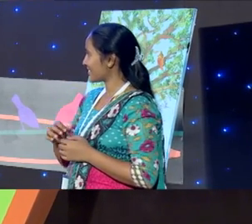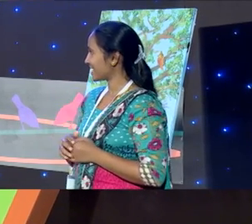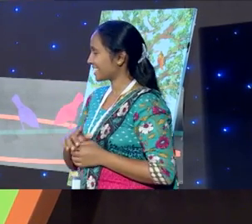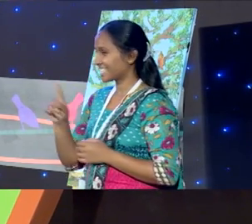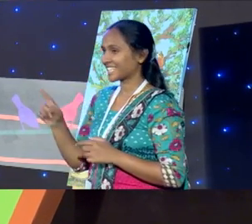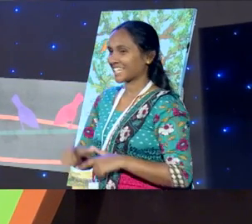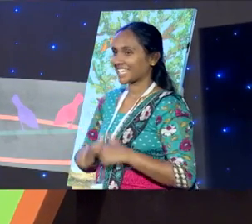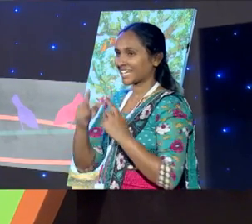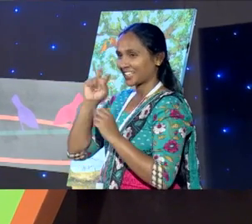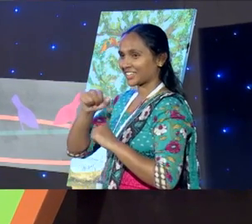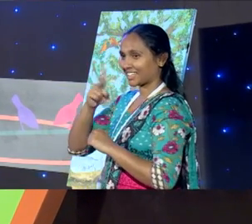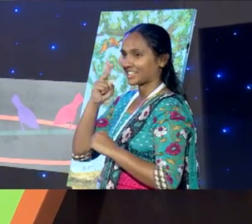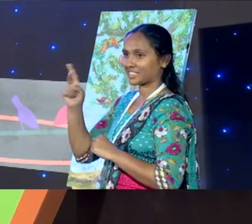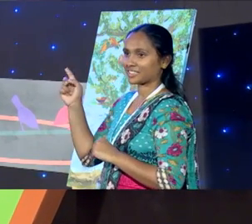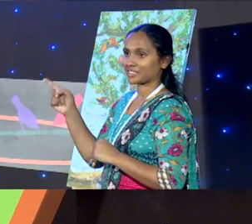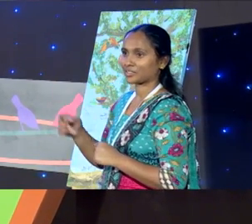least.